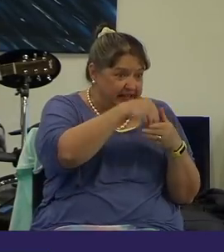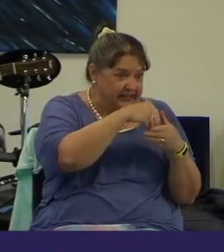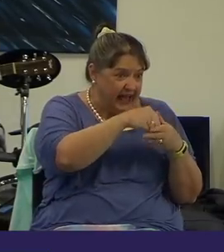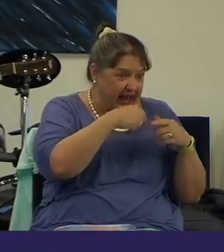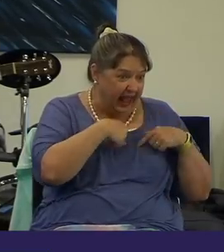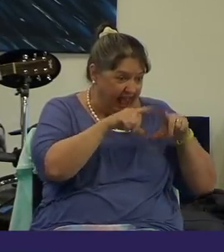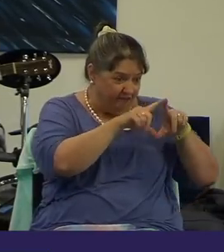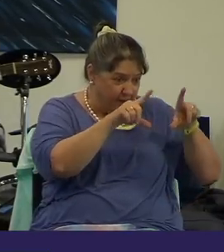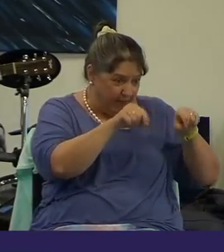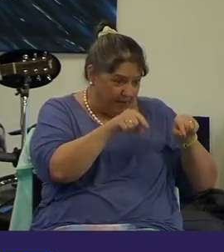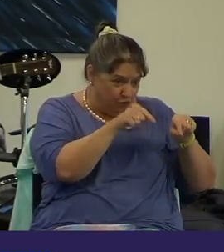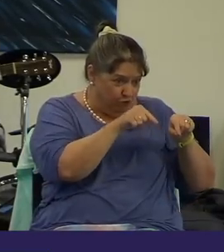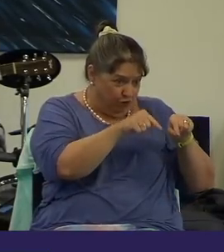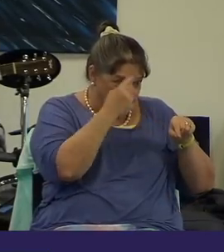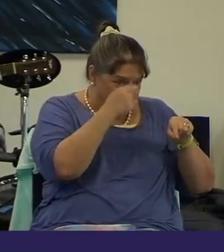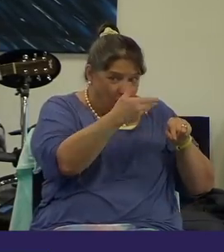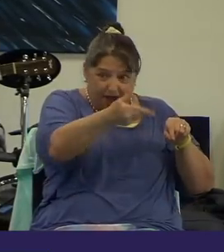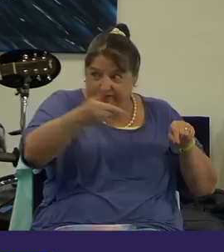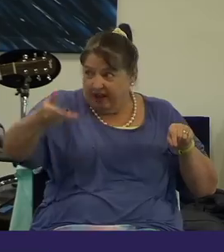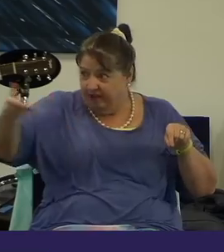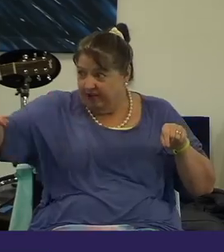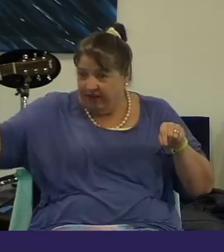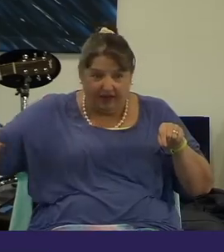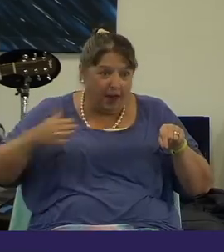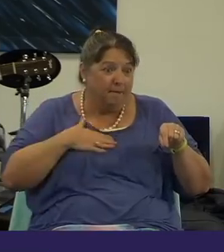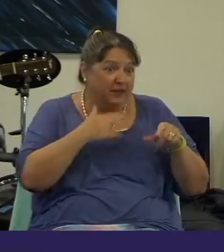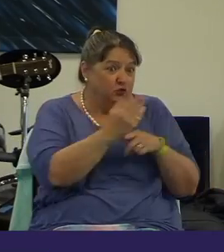So thank you, and I'll see you next week.